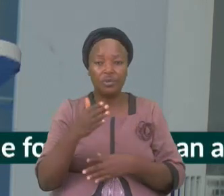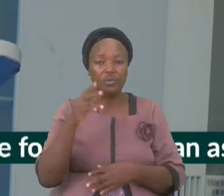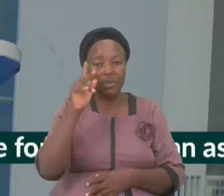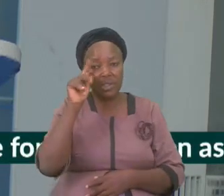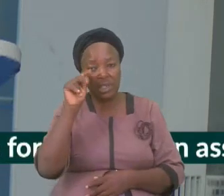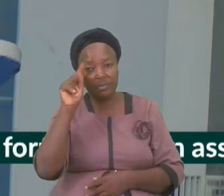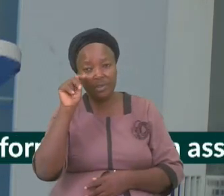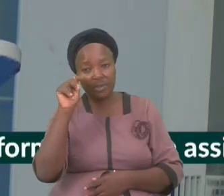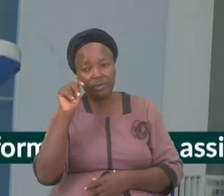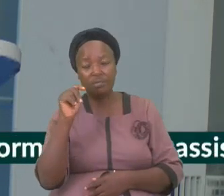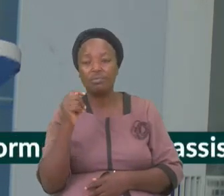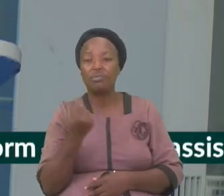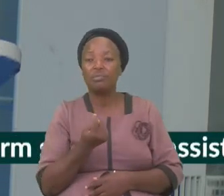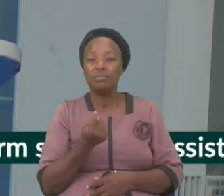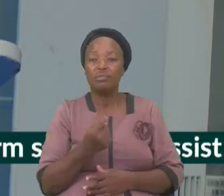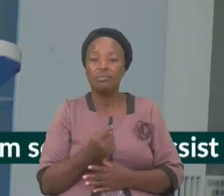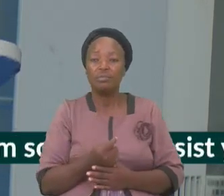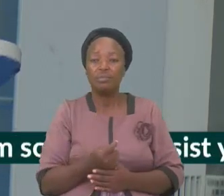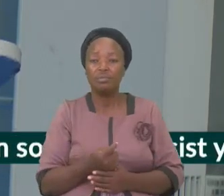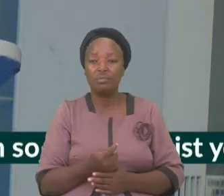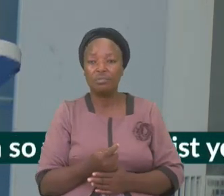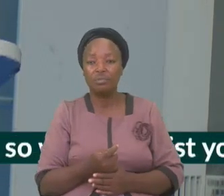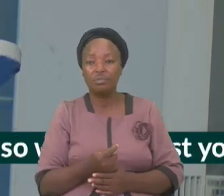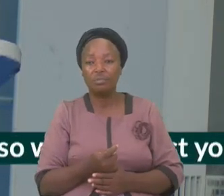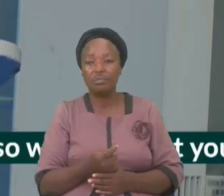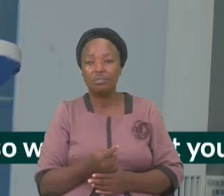or whatever equipment you are using,